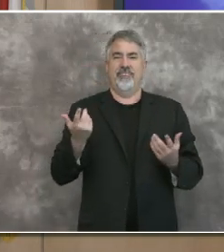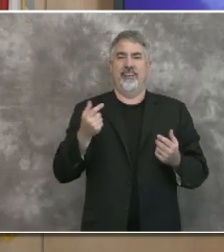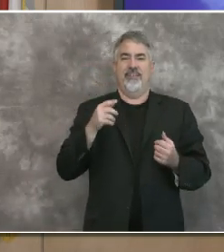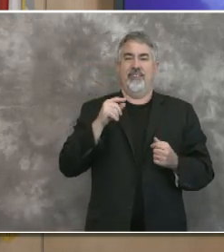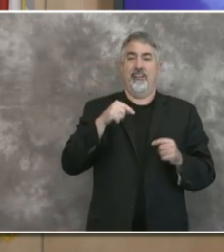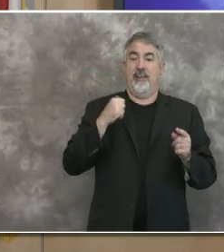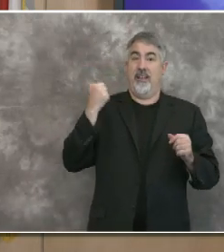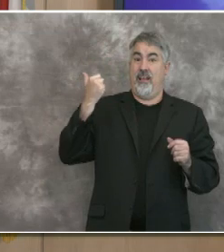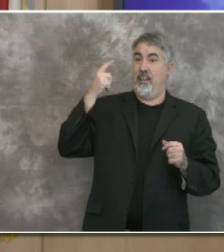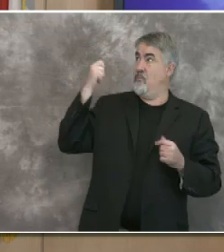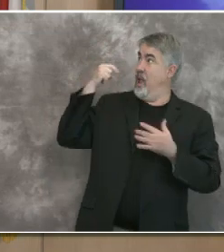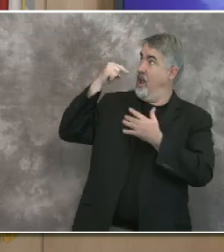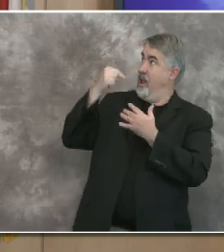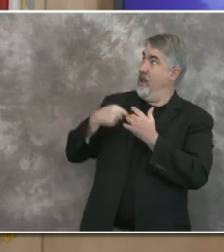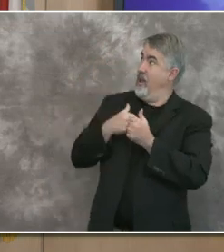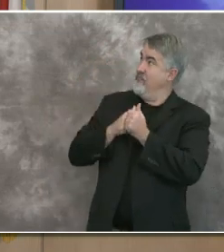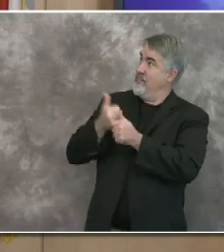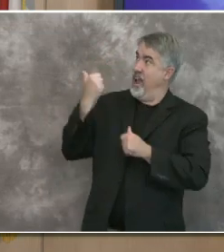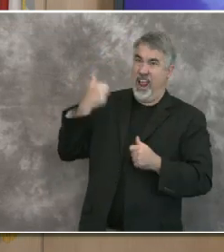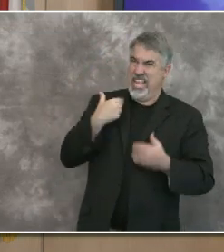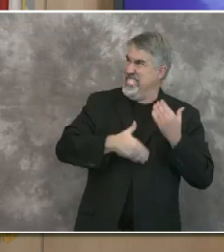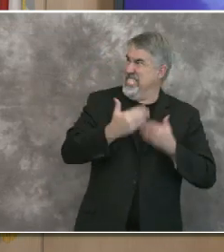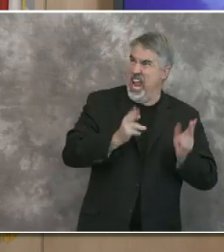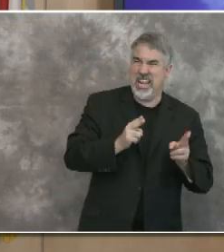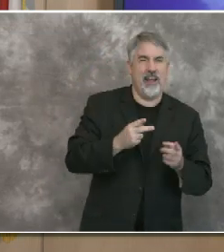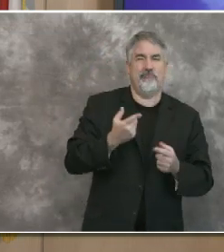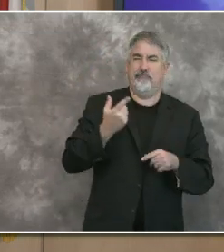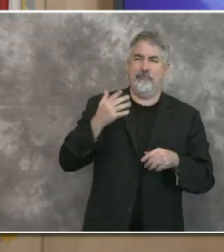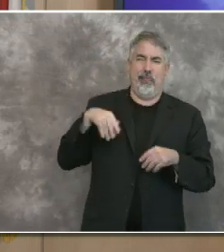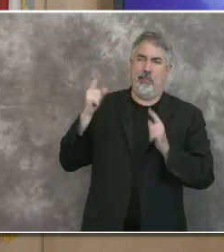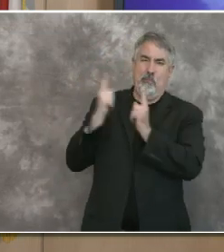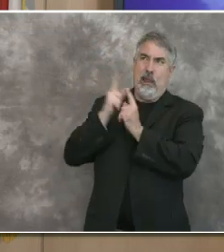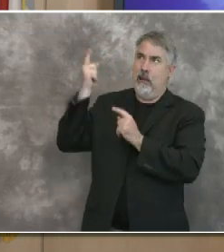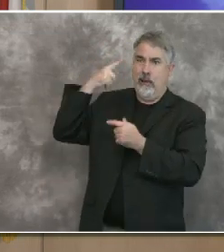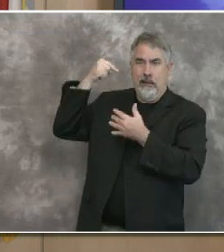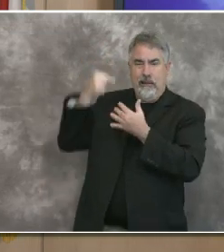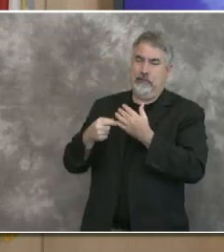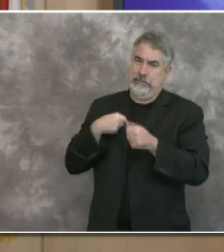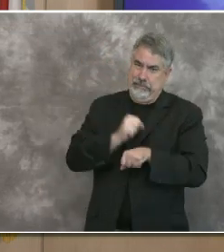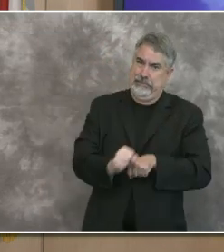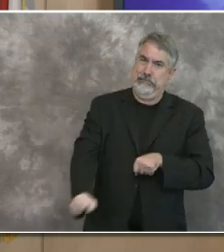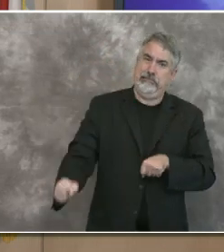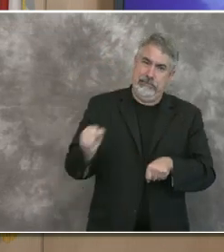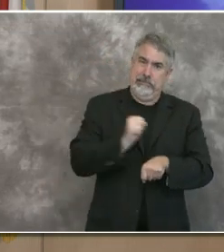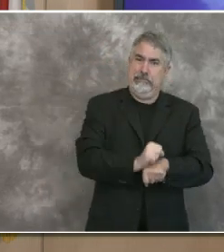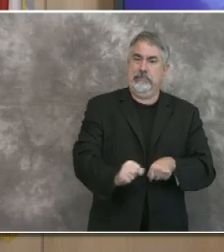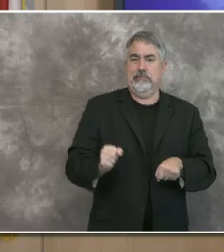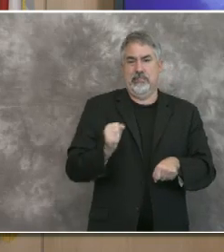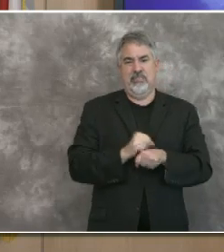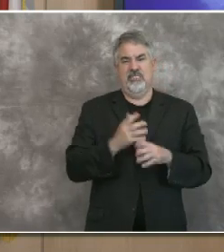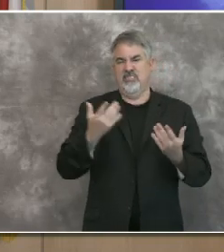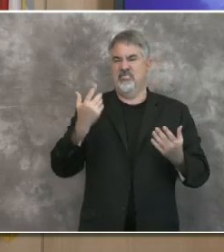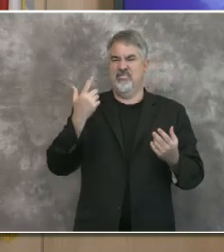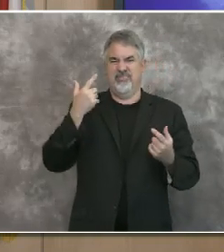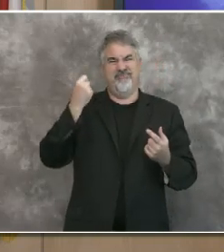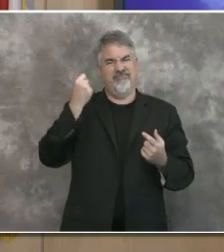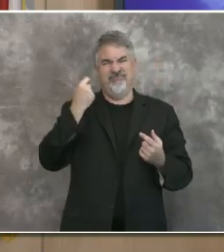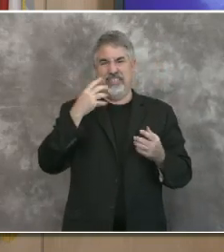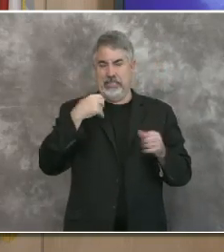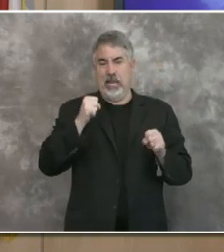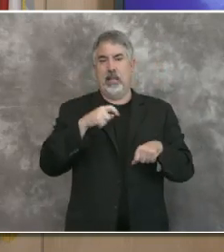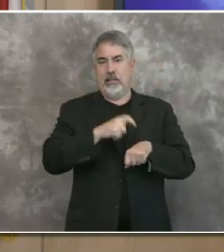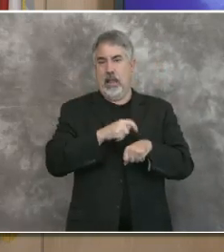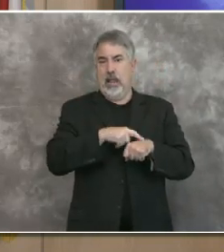criteria to move faster than the state of California is allowing. And so at this point in San Diego County, we're going to move consistent with the